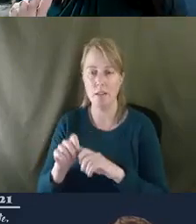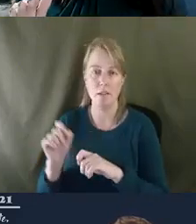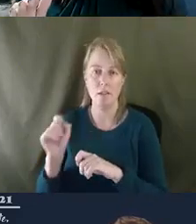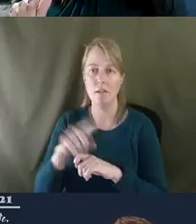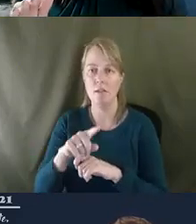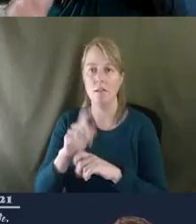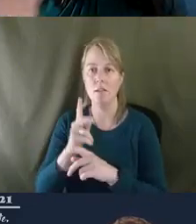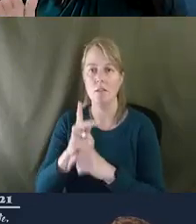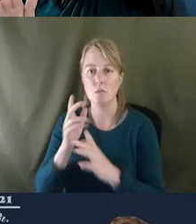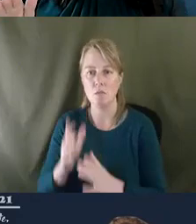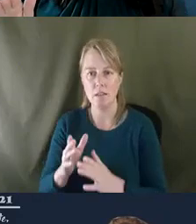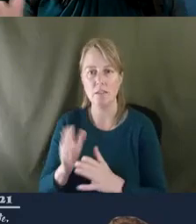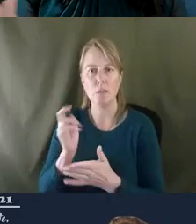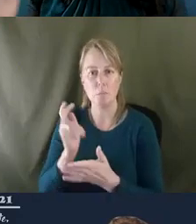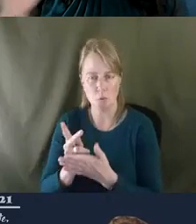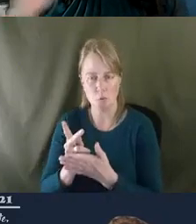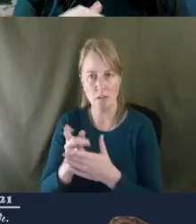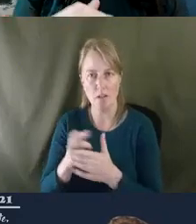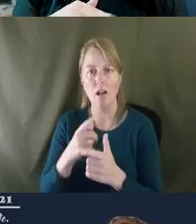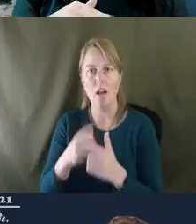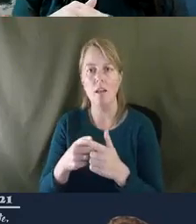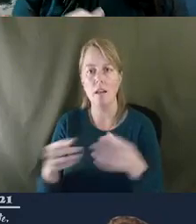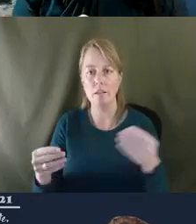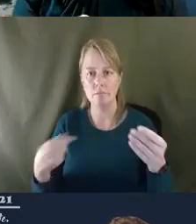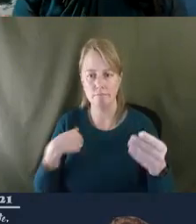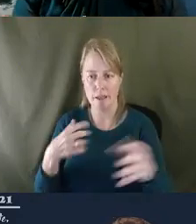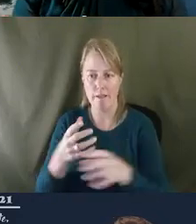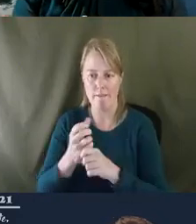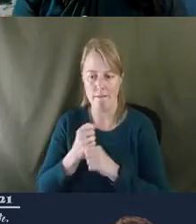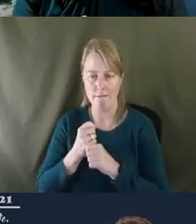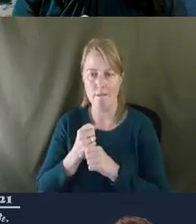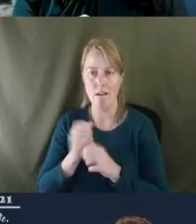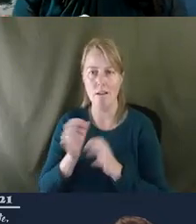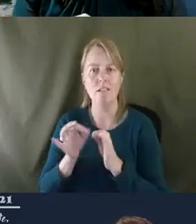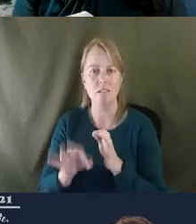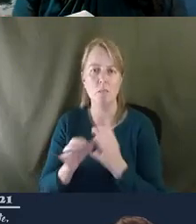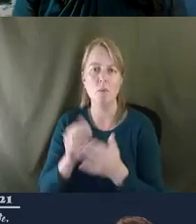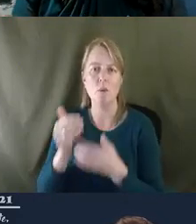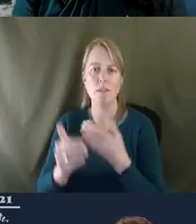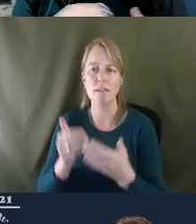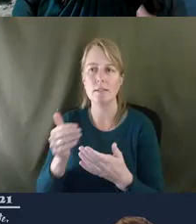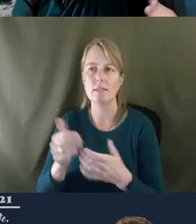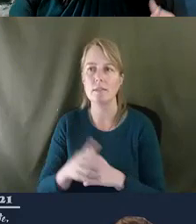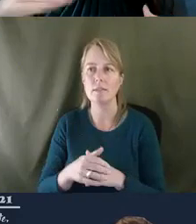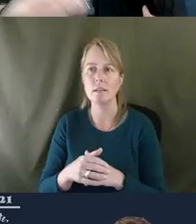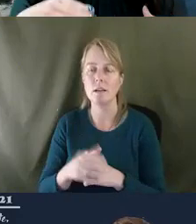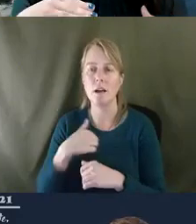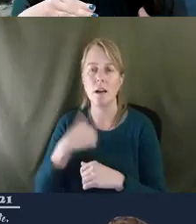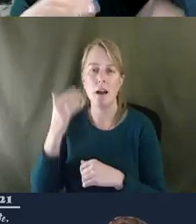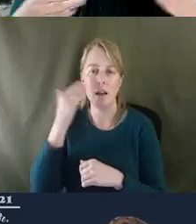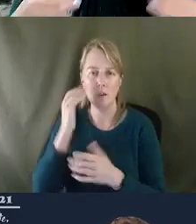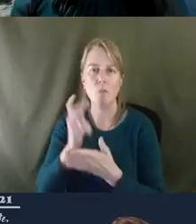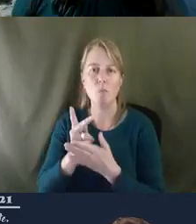their supervisor who approved it. And then that came to me. So that was as simple as the process went. I knew that it was approved